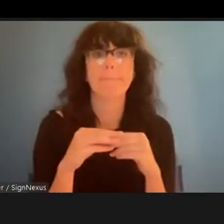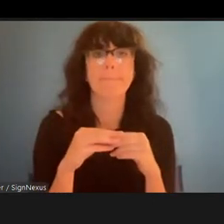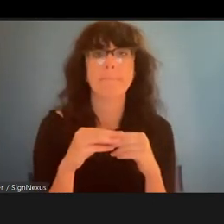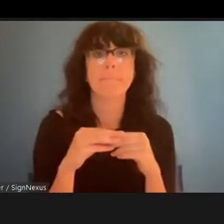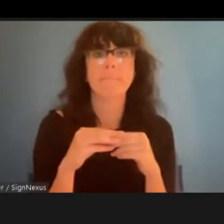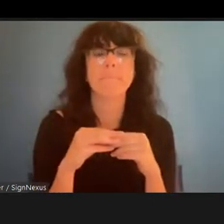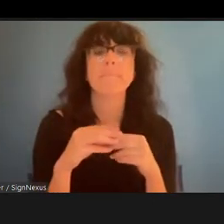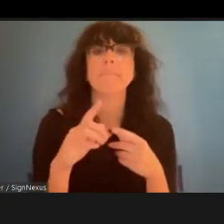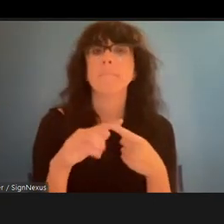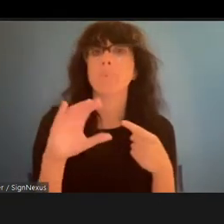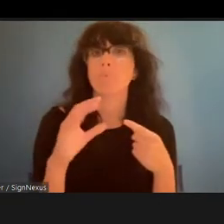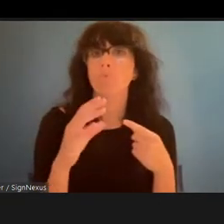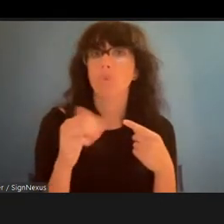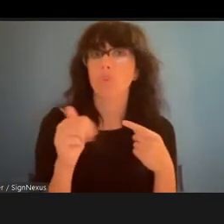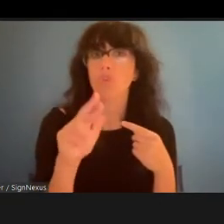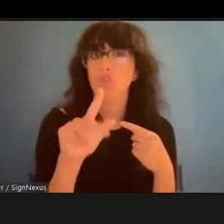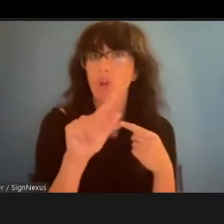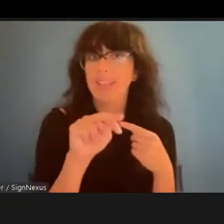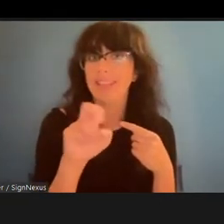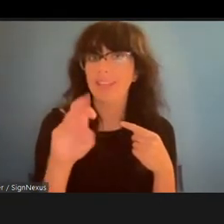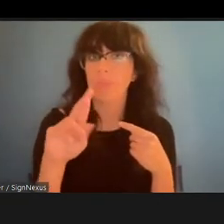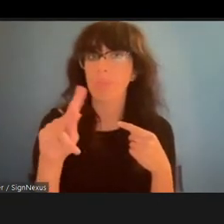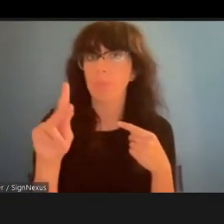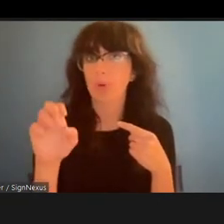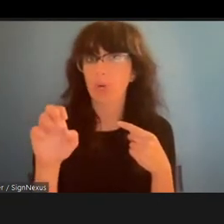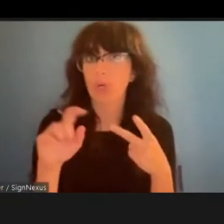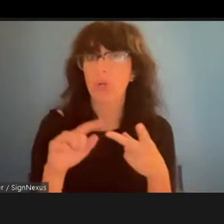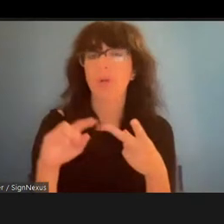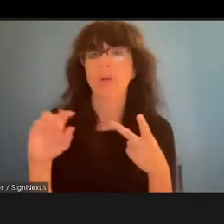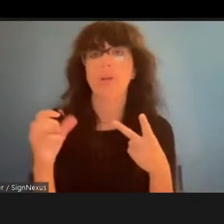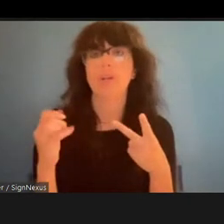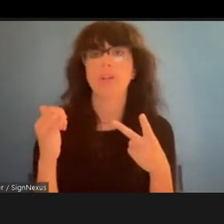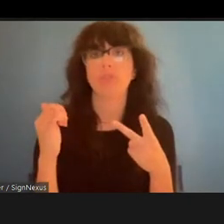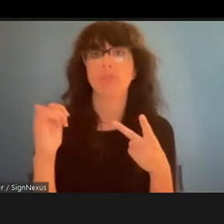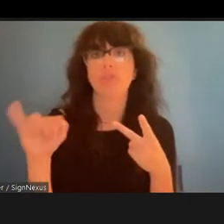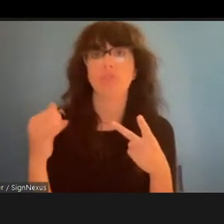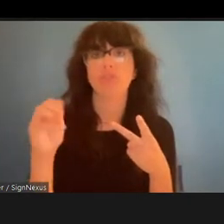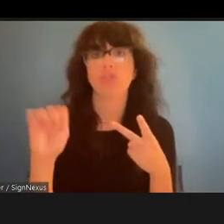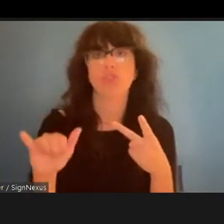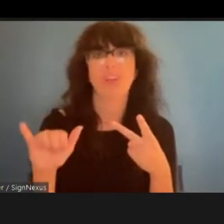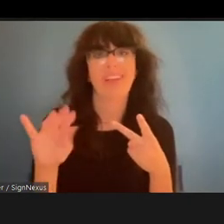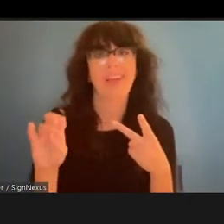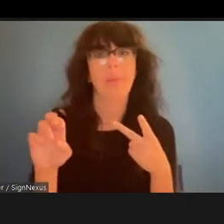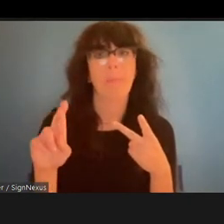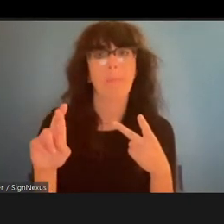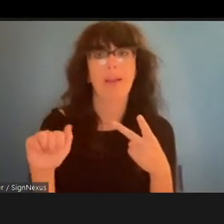the next speaker is charlene burke followed by j ehrlich